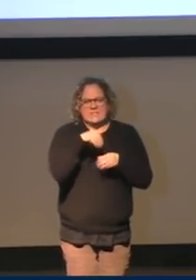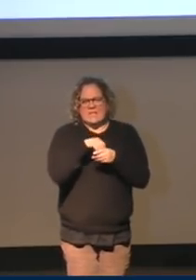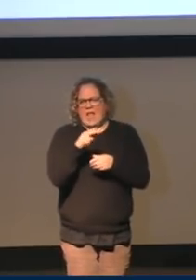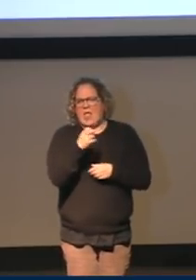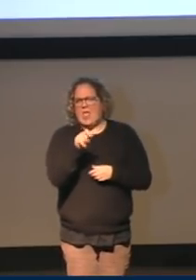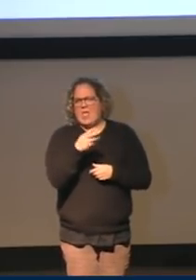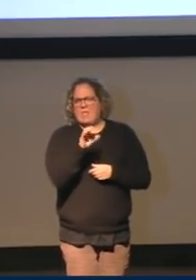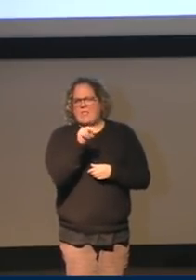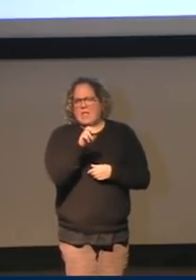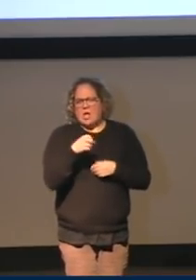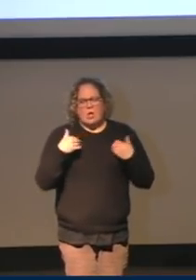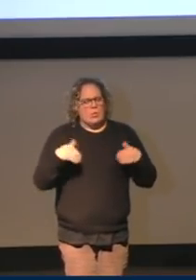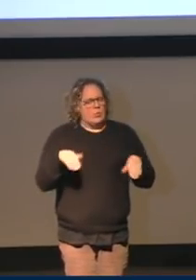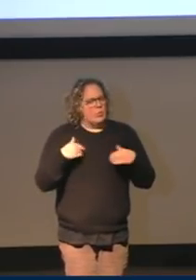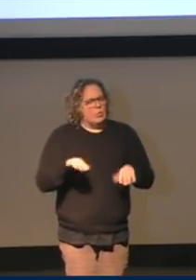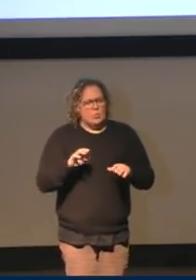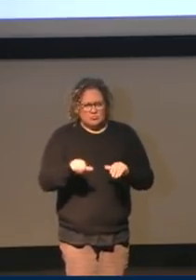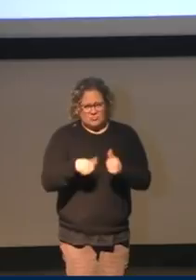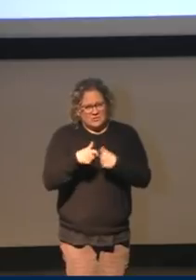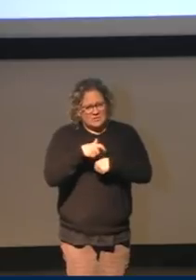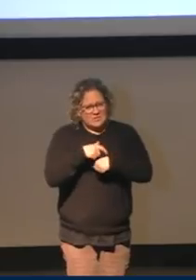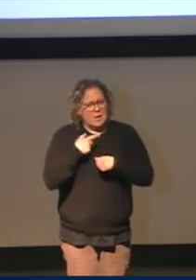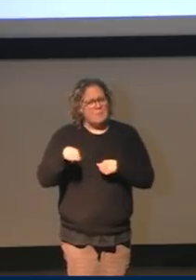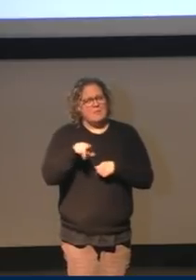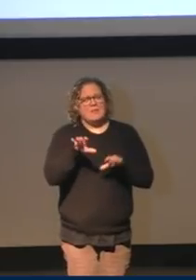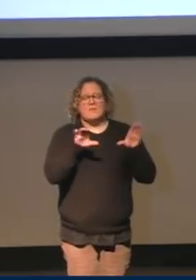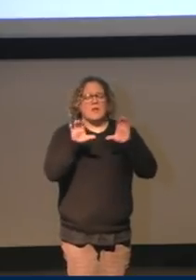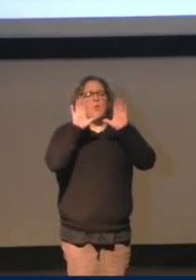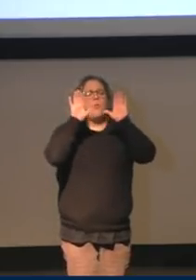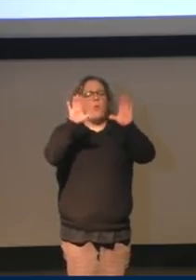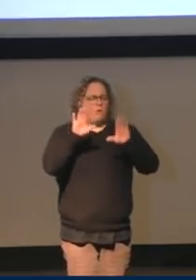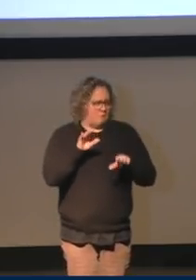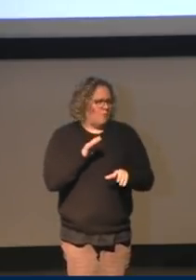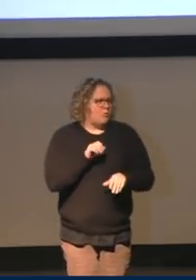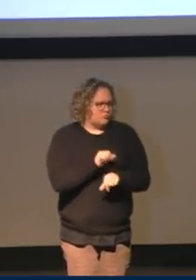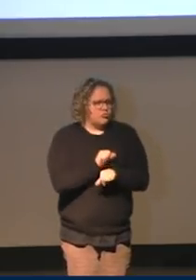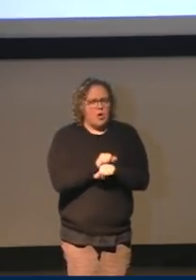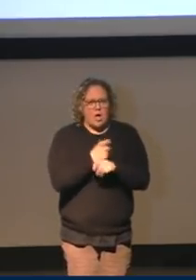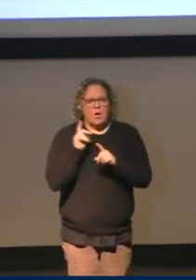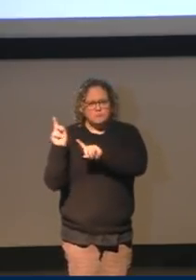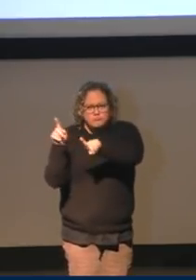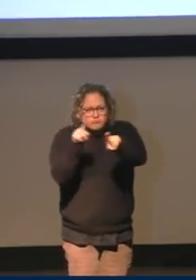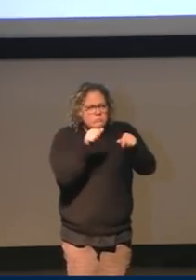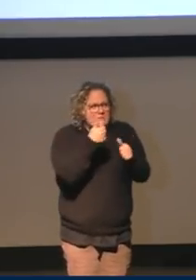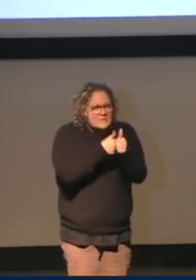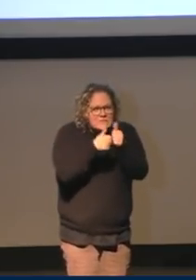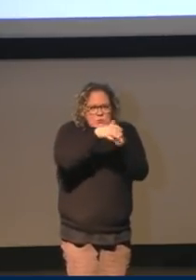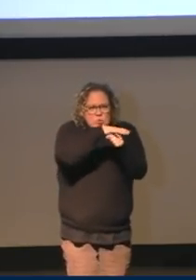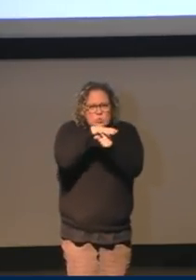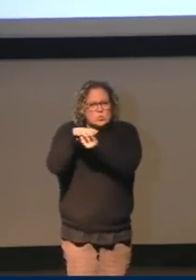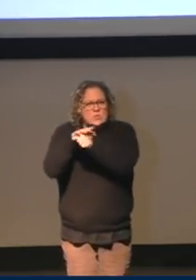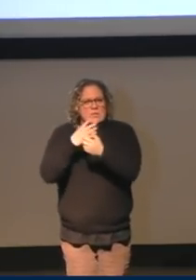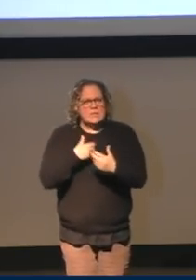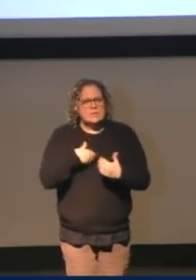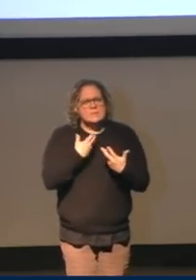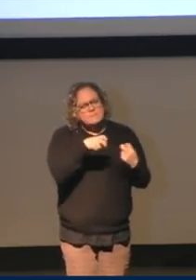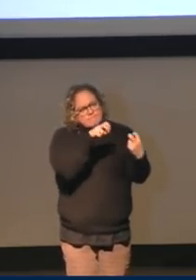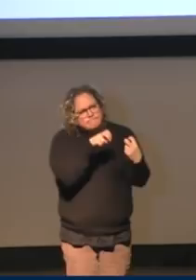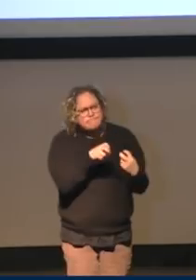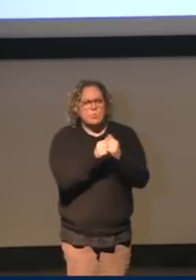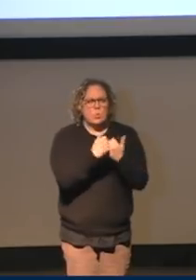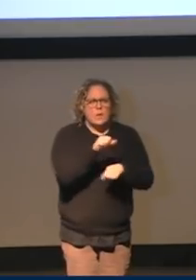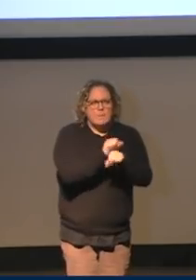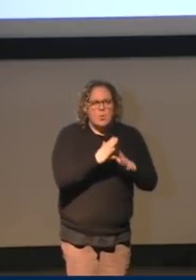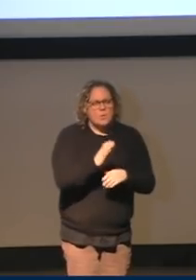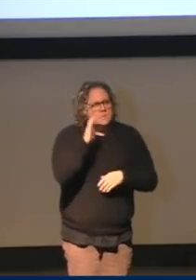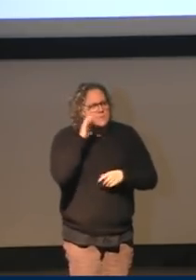challenging times. They have done amazing work rounding on units and really allowing employees to vent and also to support what